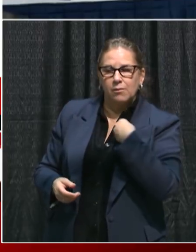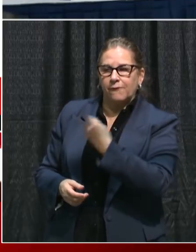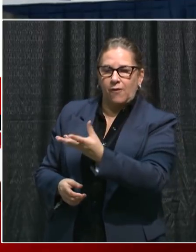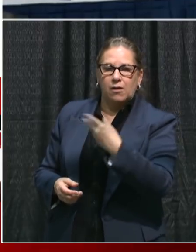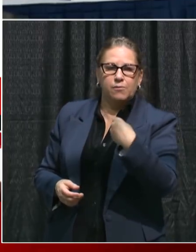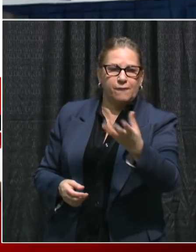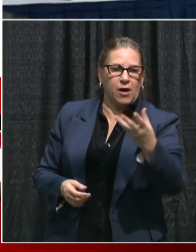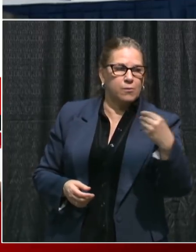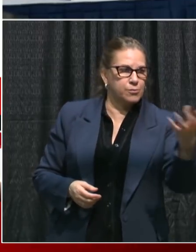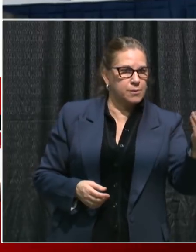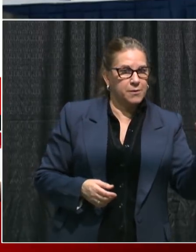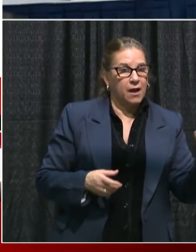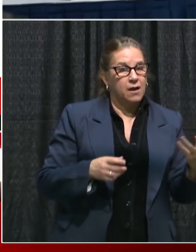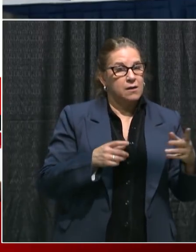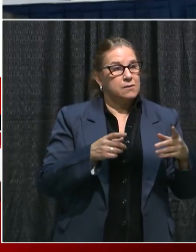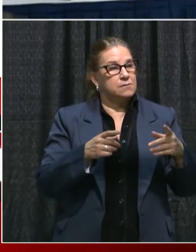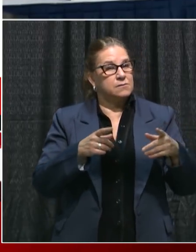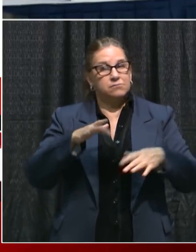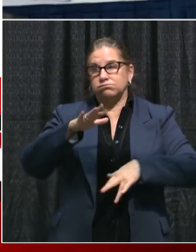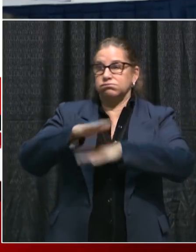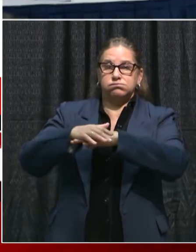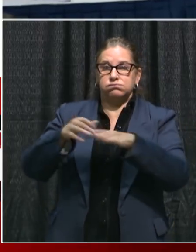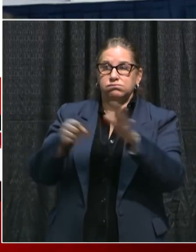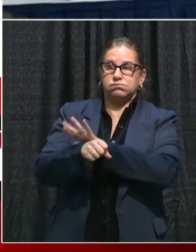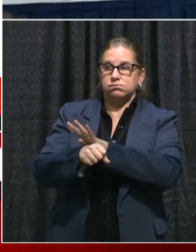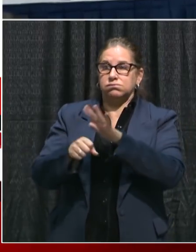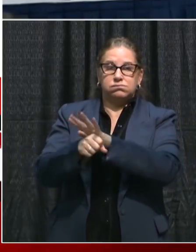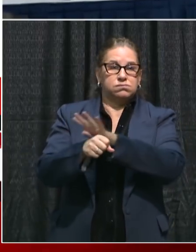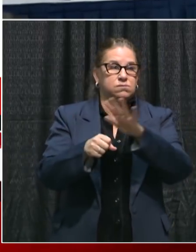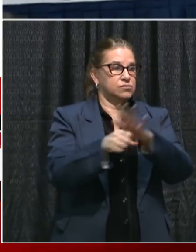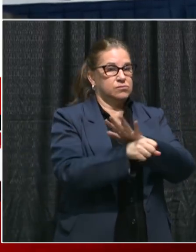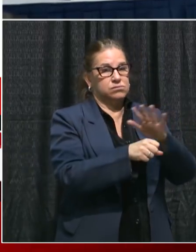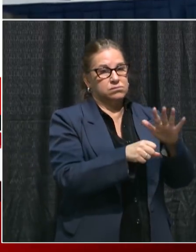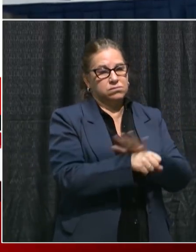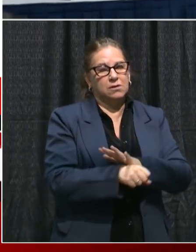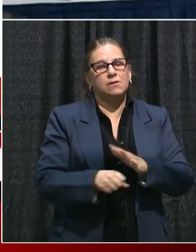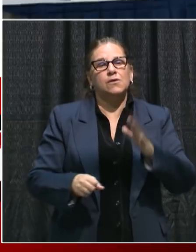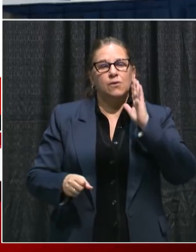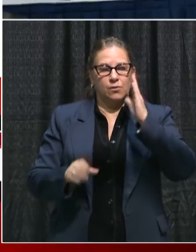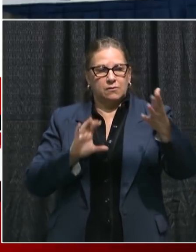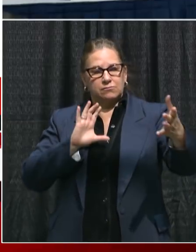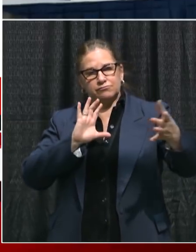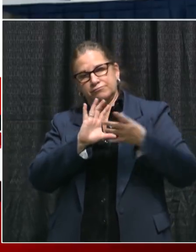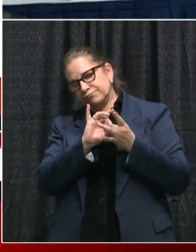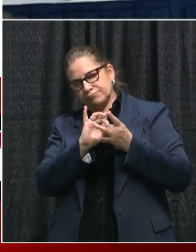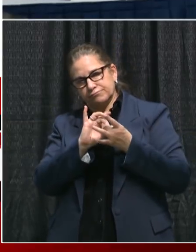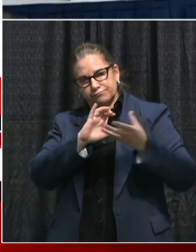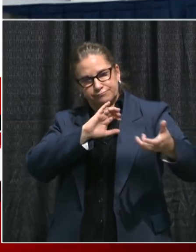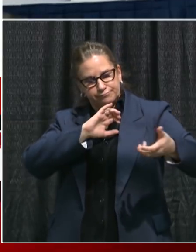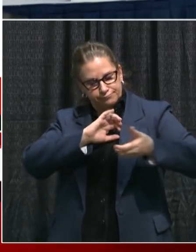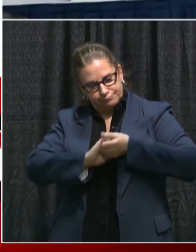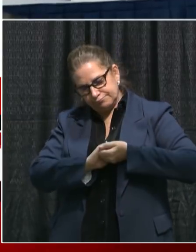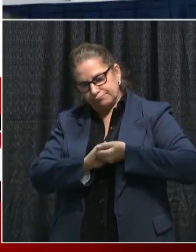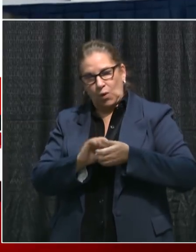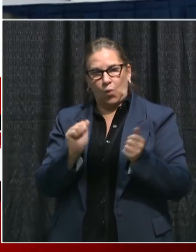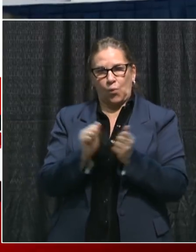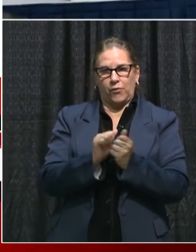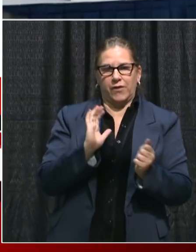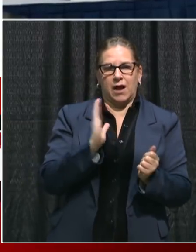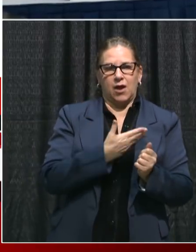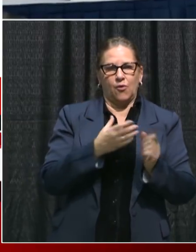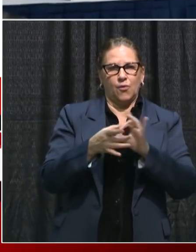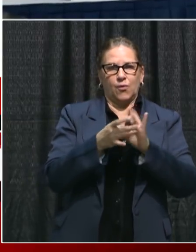said, and you can see on the slide here, they will work with our coordination center here to understand when we start to get